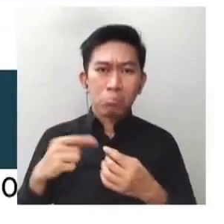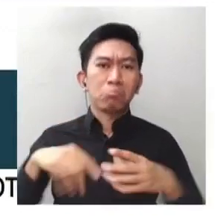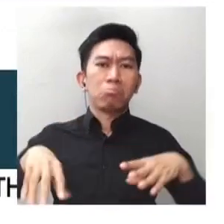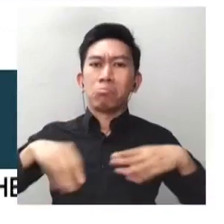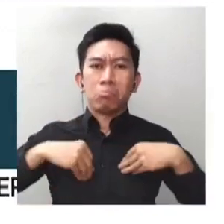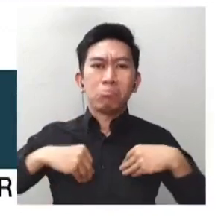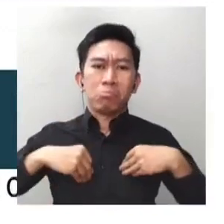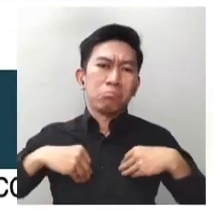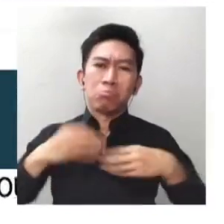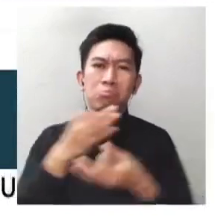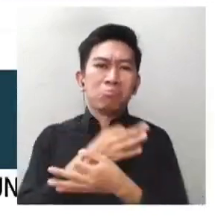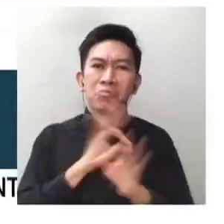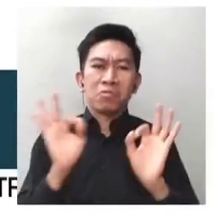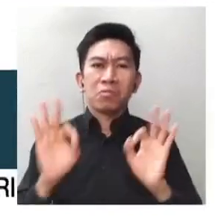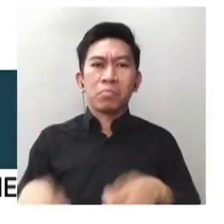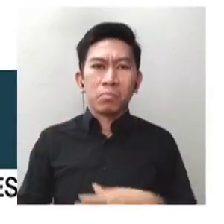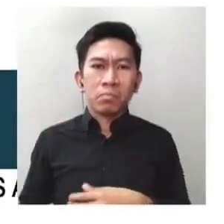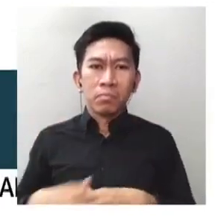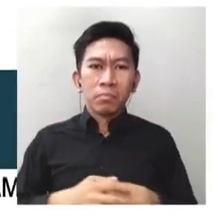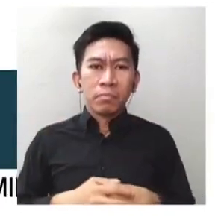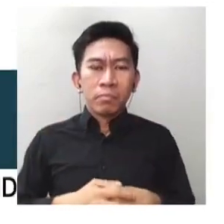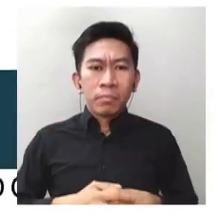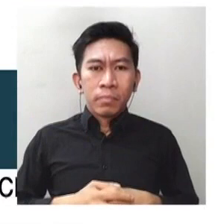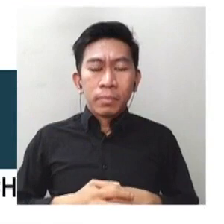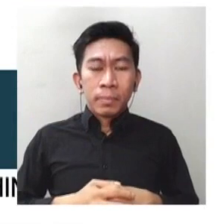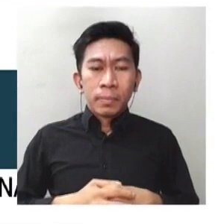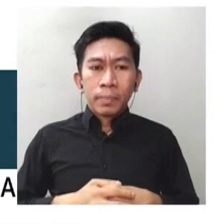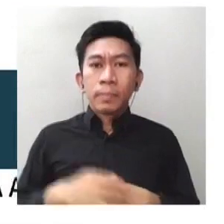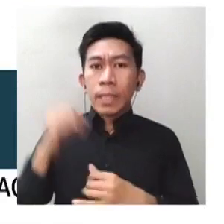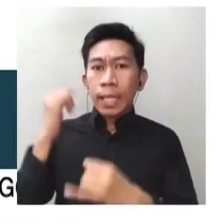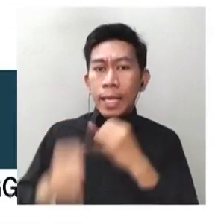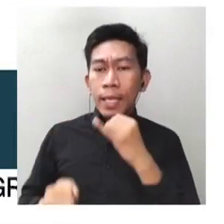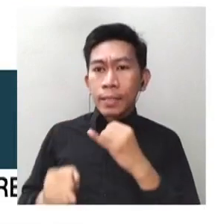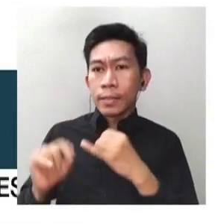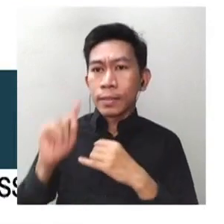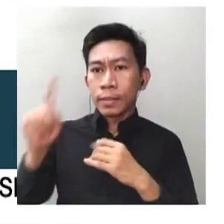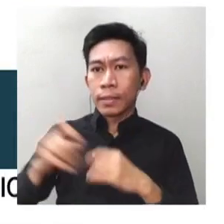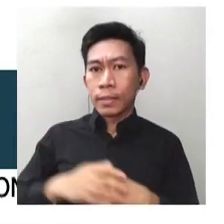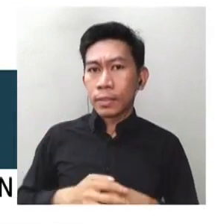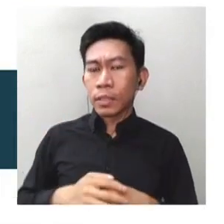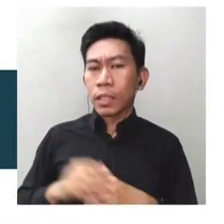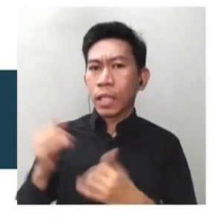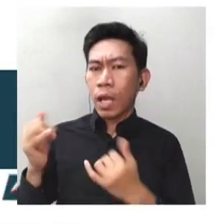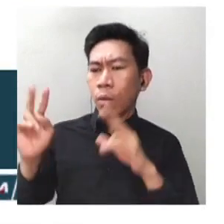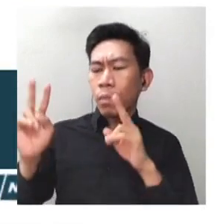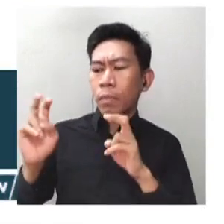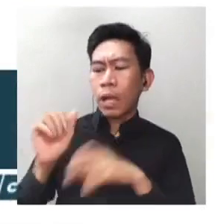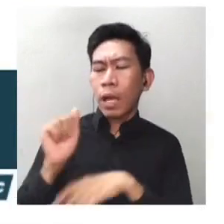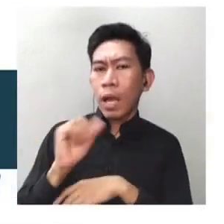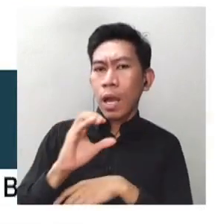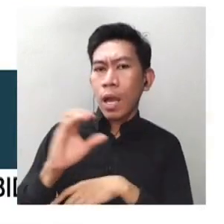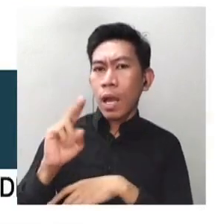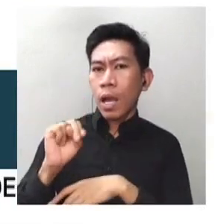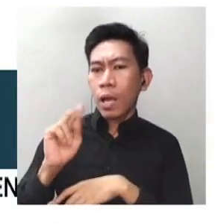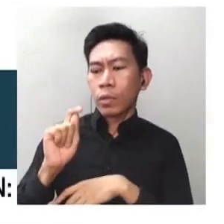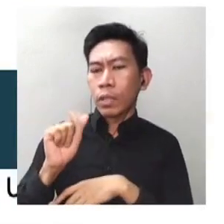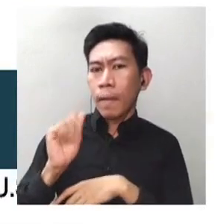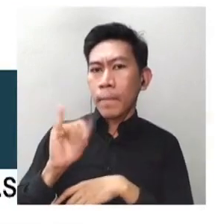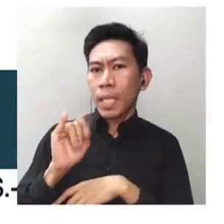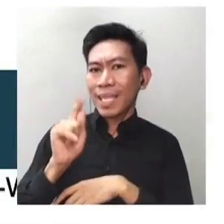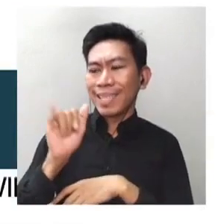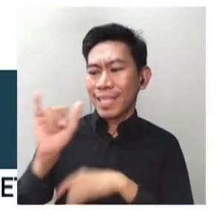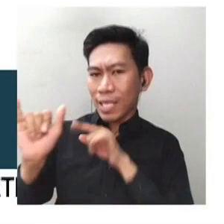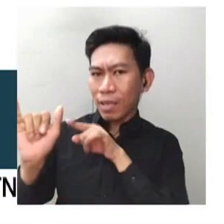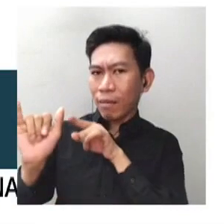you. Which brings us to my final question, Attorney Lavinia. You speak about accountability, but the bigger issue here, or is the